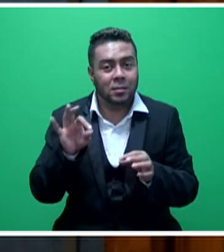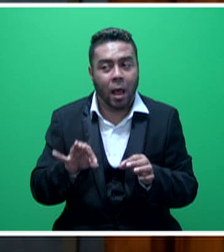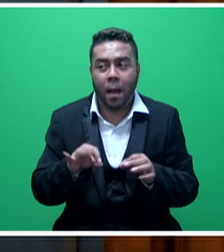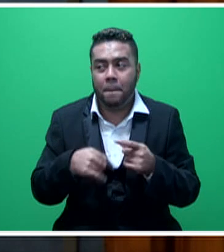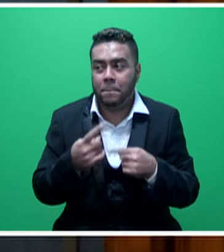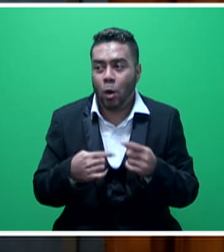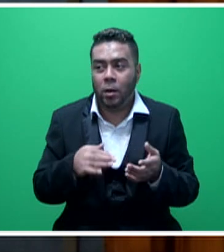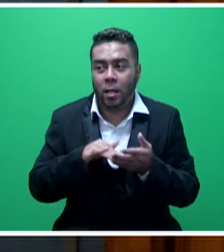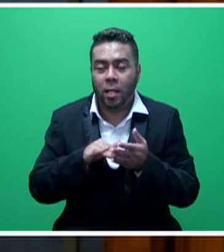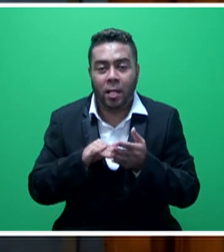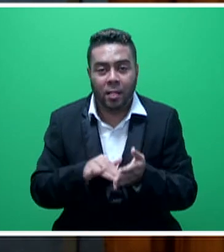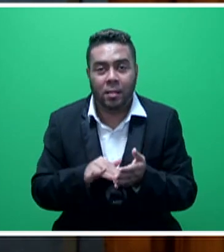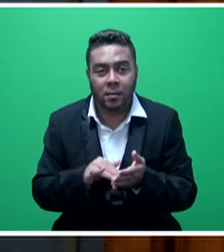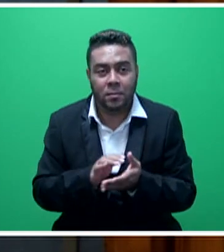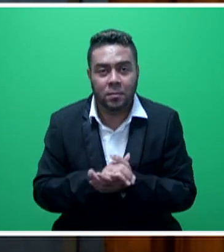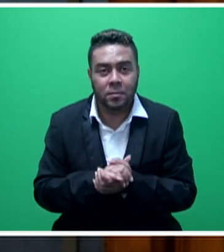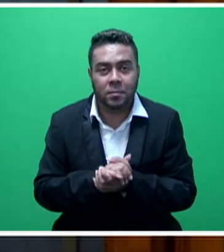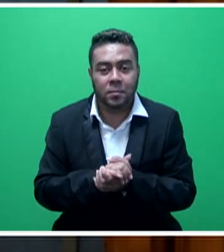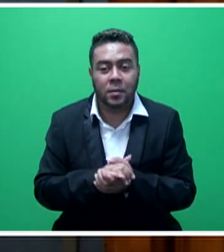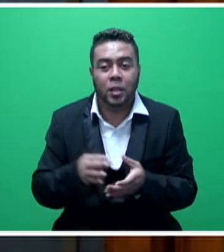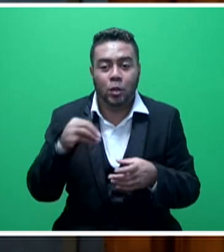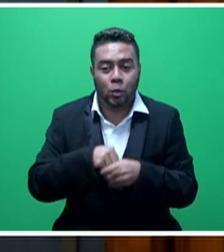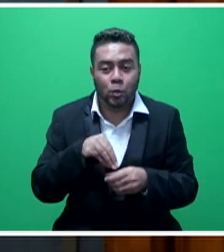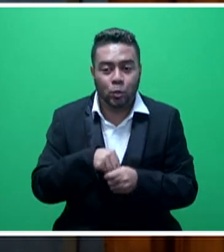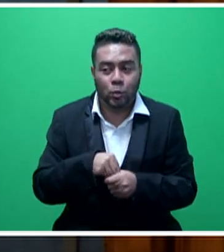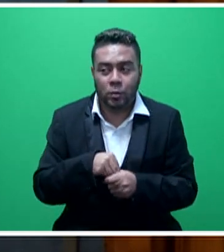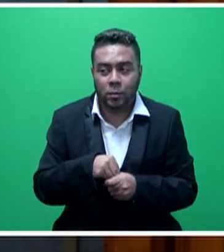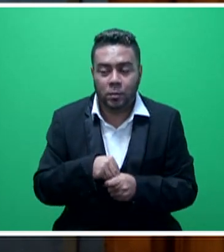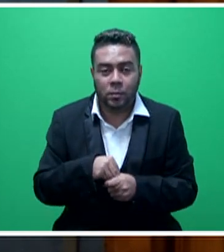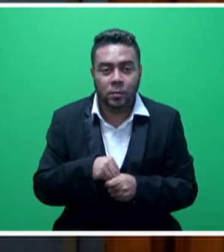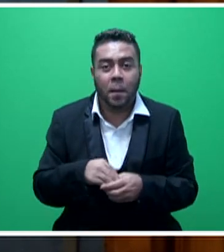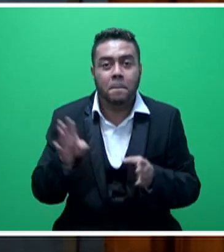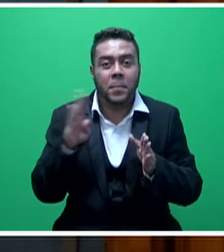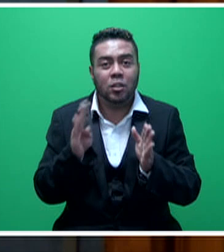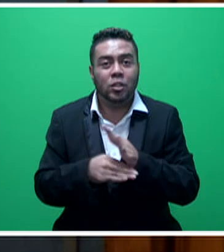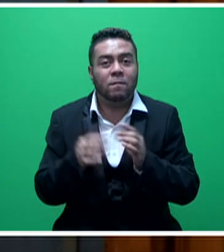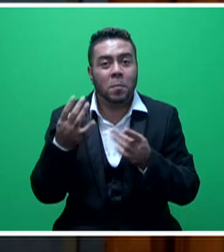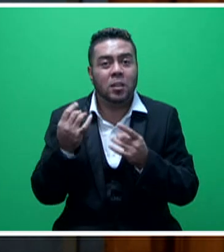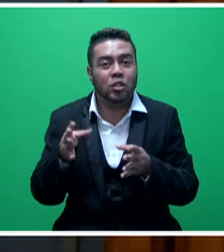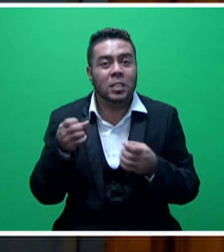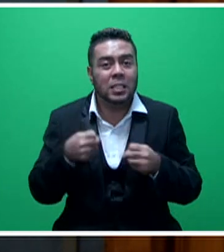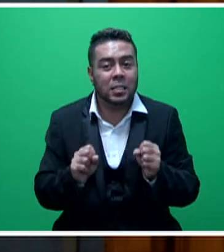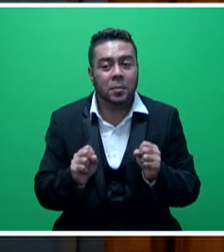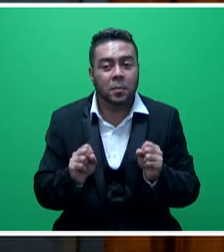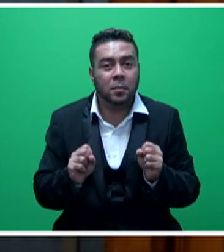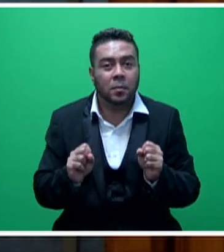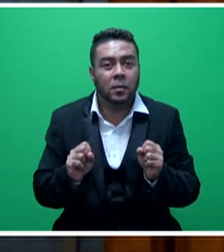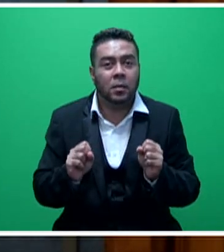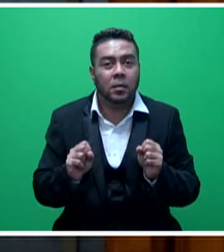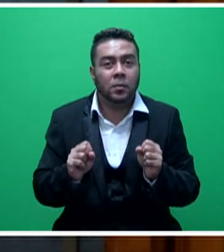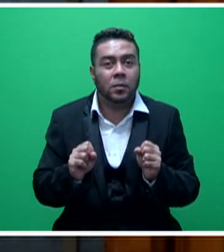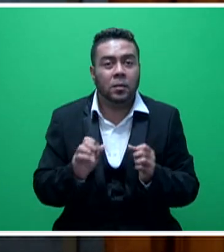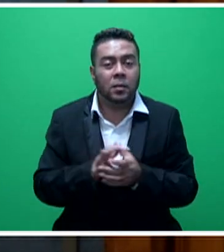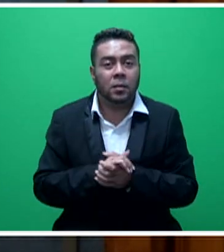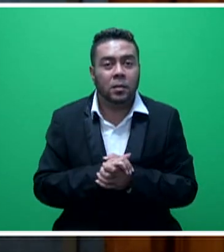sector strategy, functioning and oversight includes the upgrade of patient information system, introduction of new health information systems such